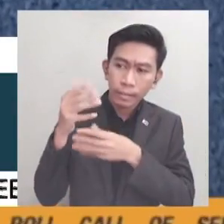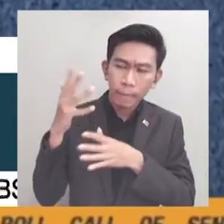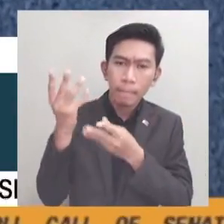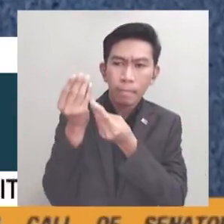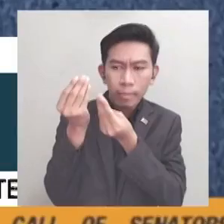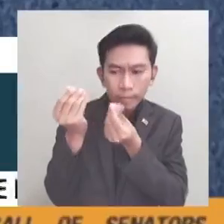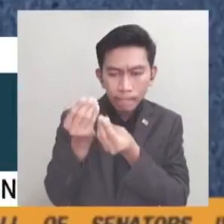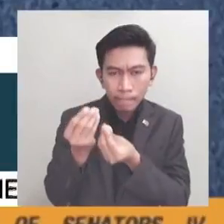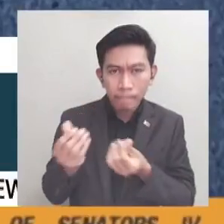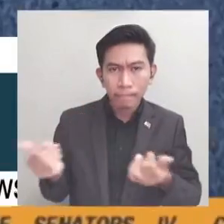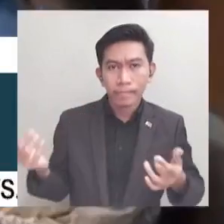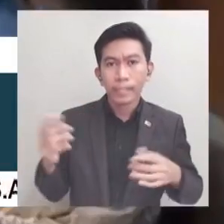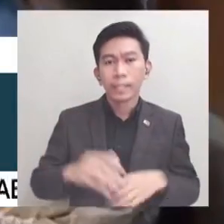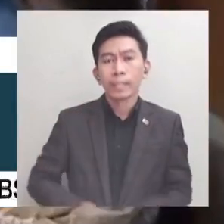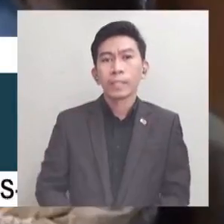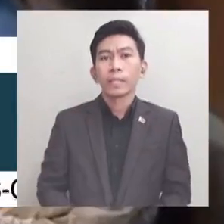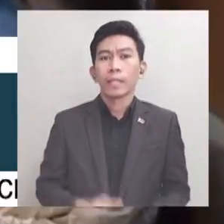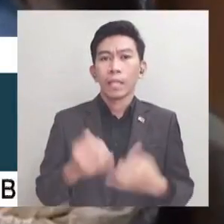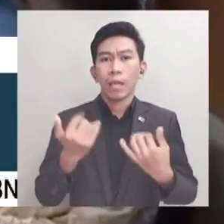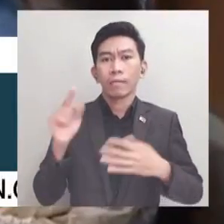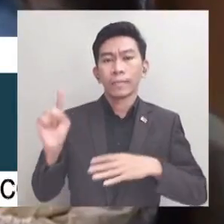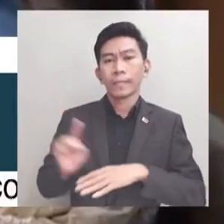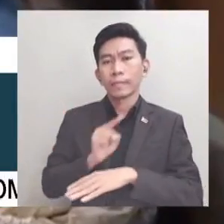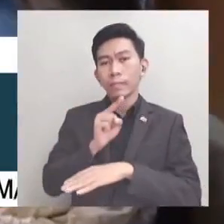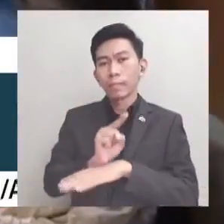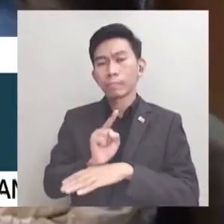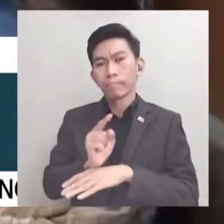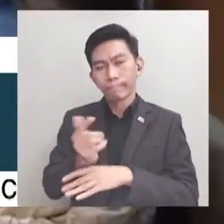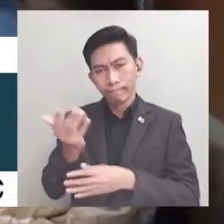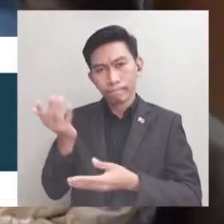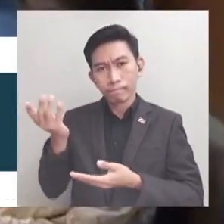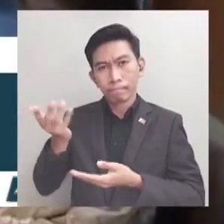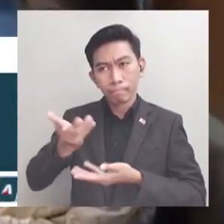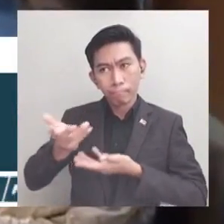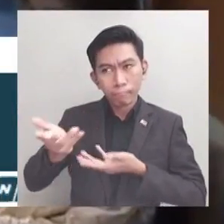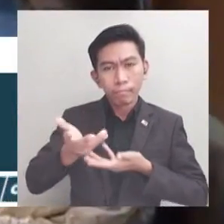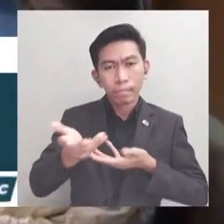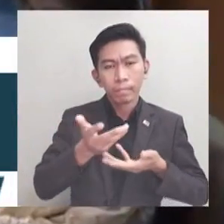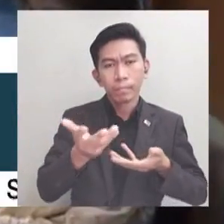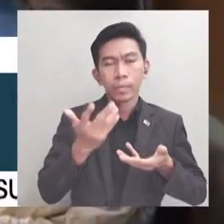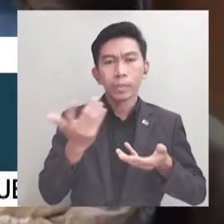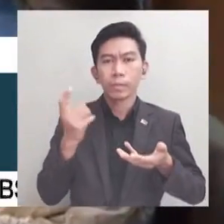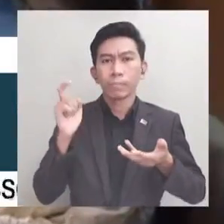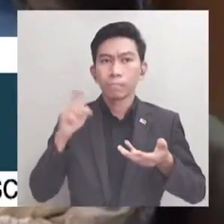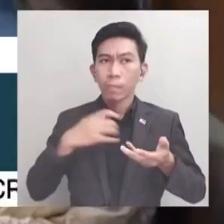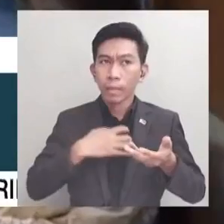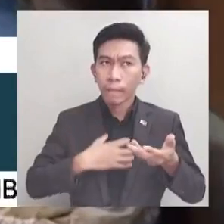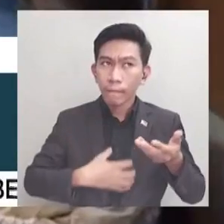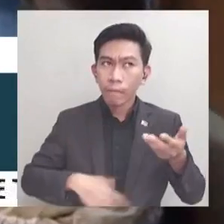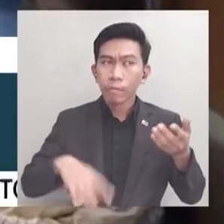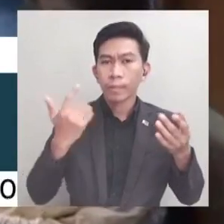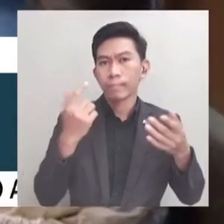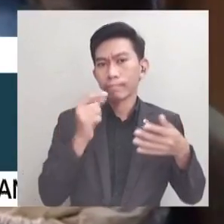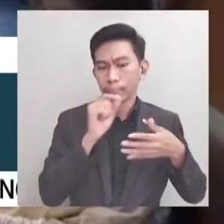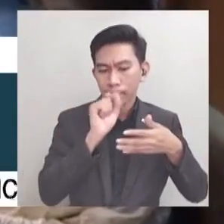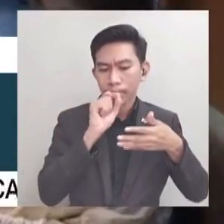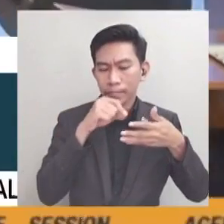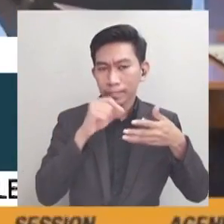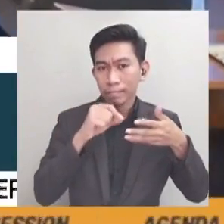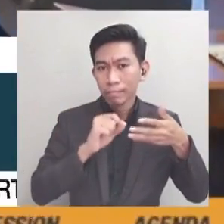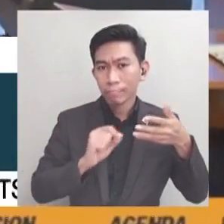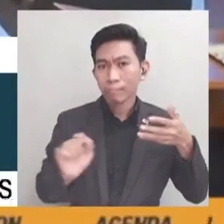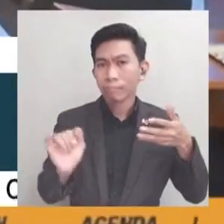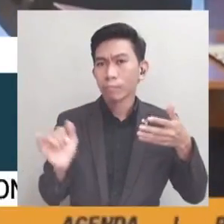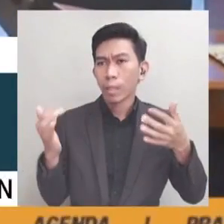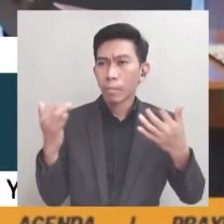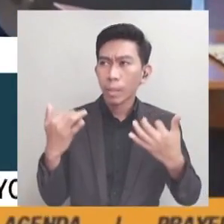use the pulpit this afternoon to dare us to act on his wish list. And like the men and women who sat in this chamber before us,